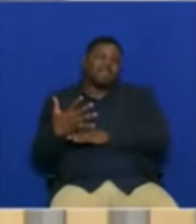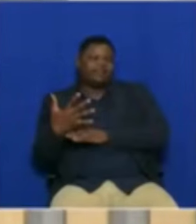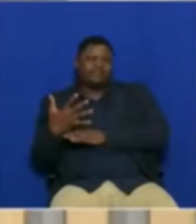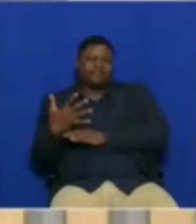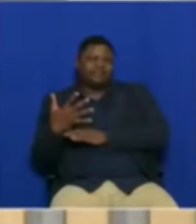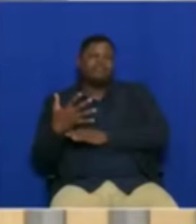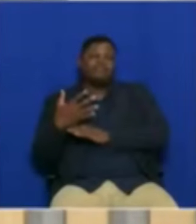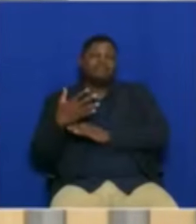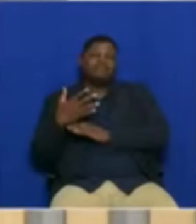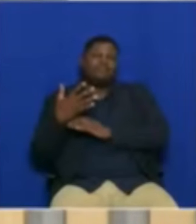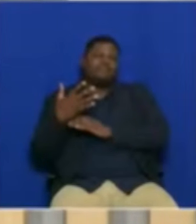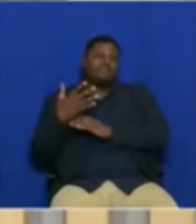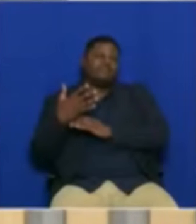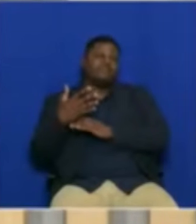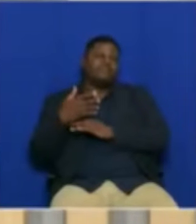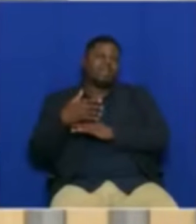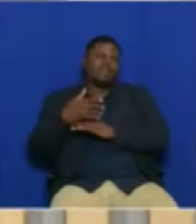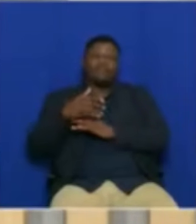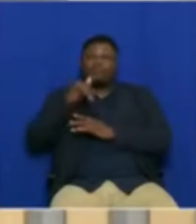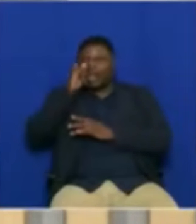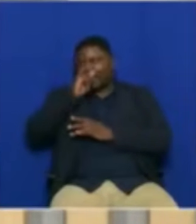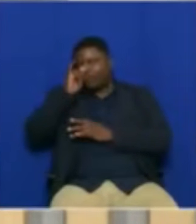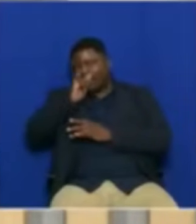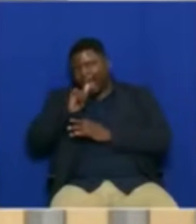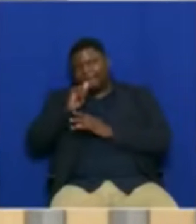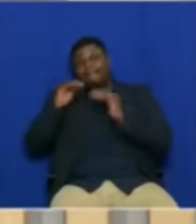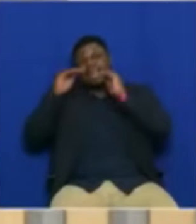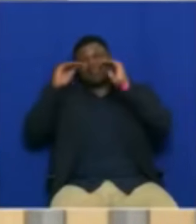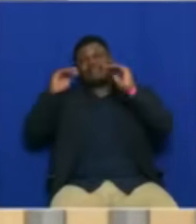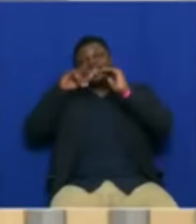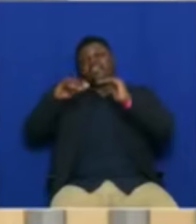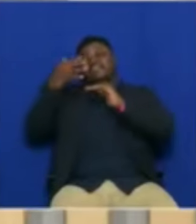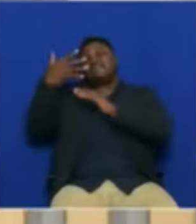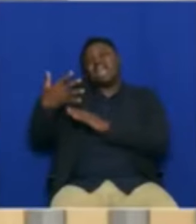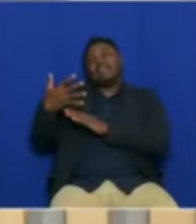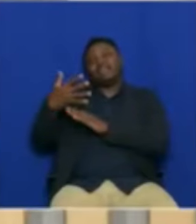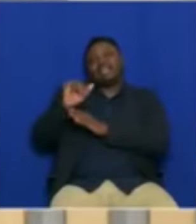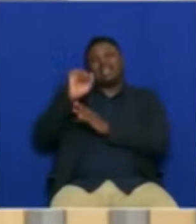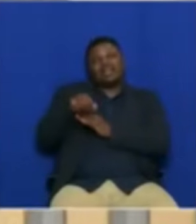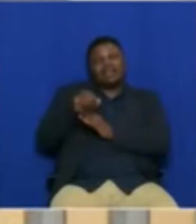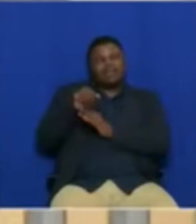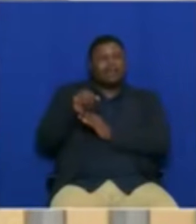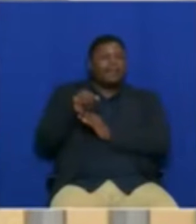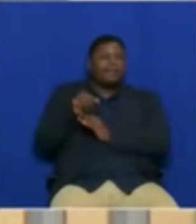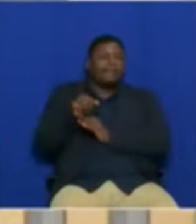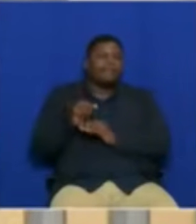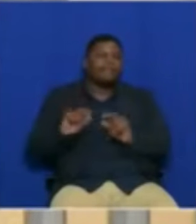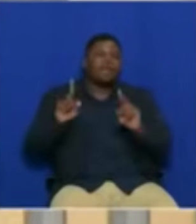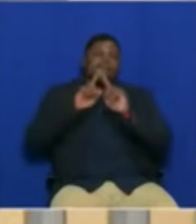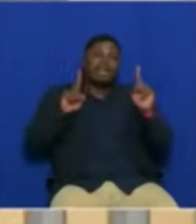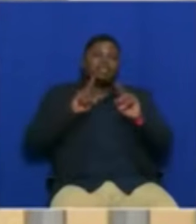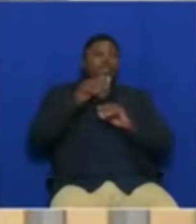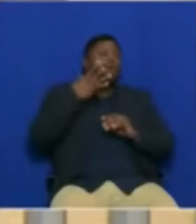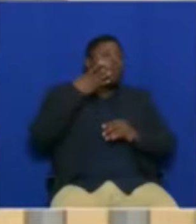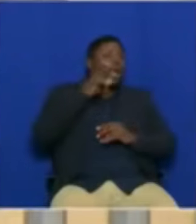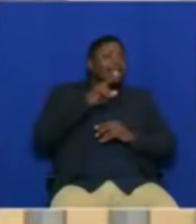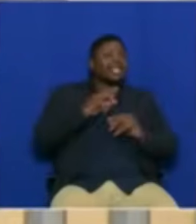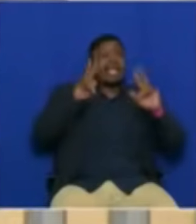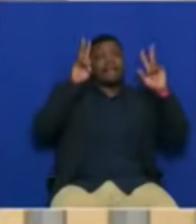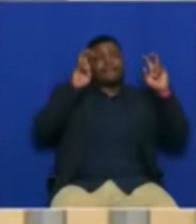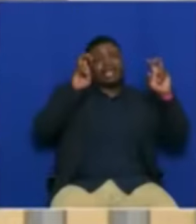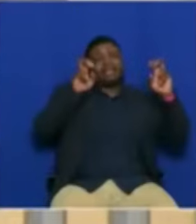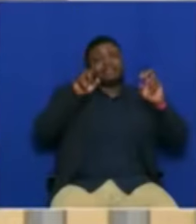I'll give you something out of the normal. When the matters like one of the recent ones was